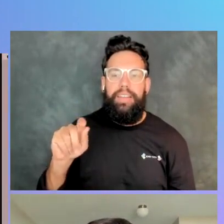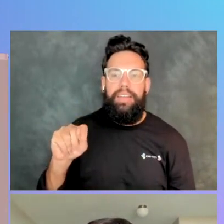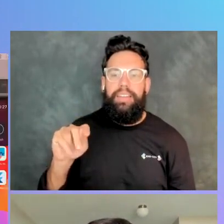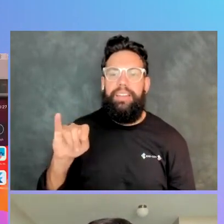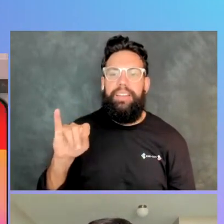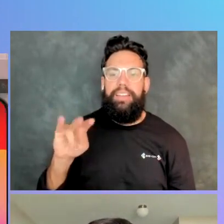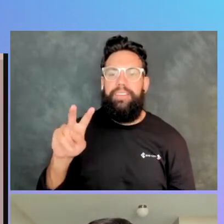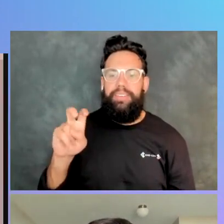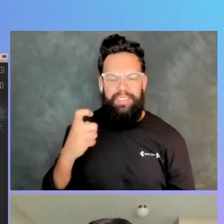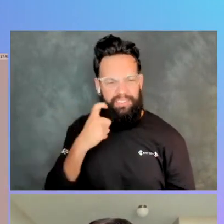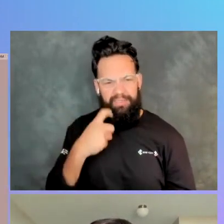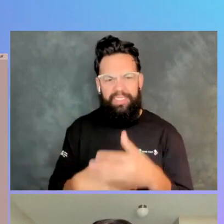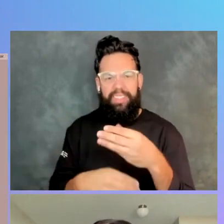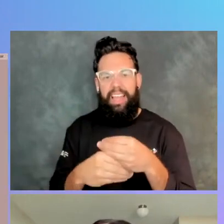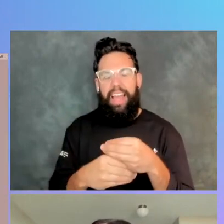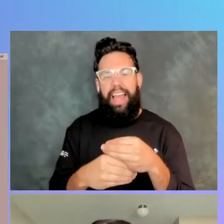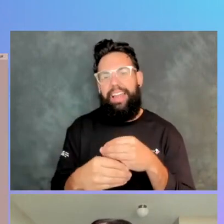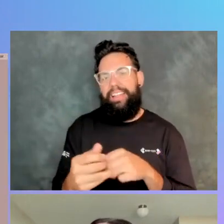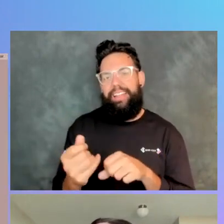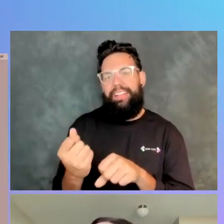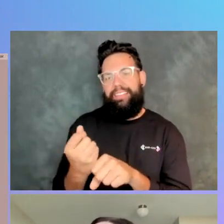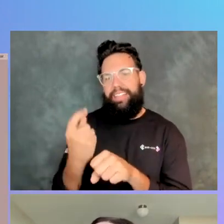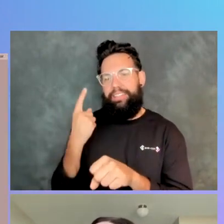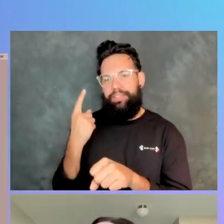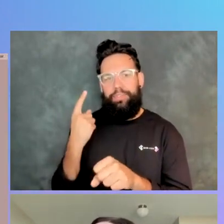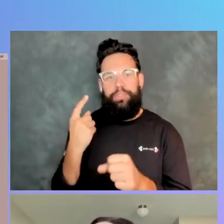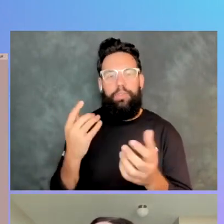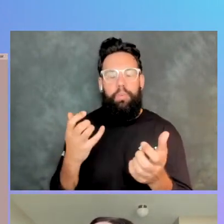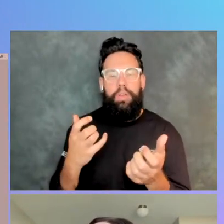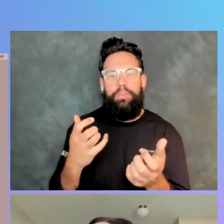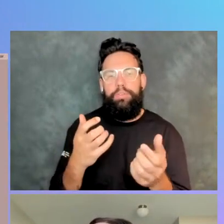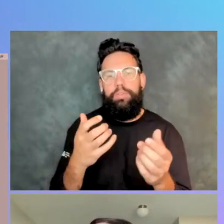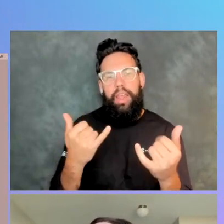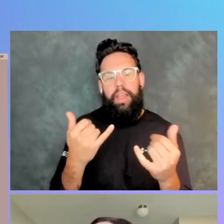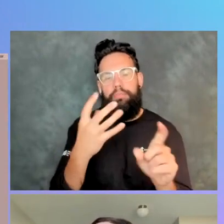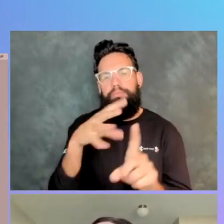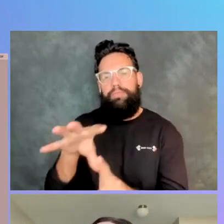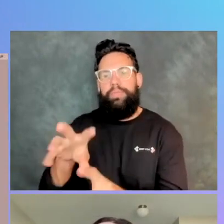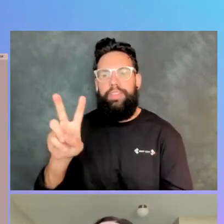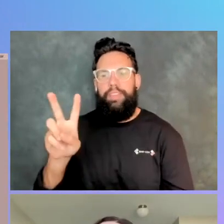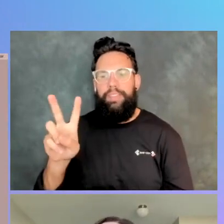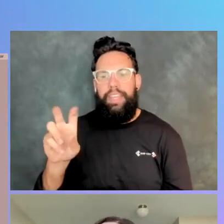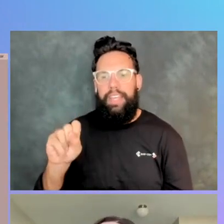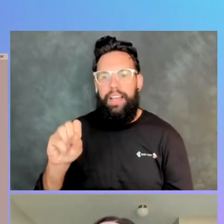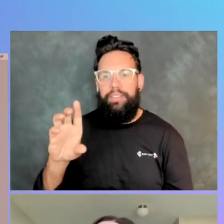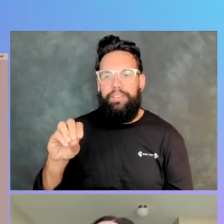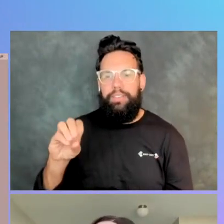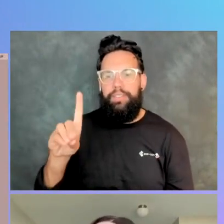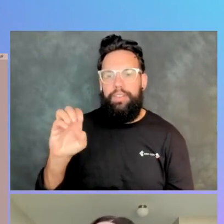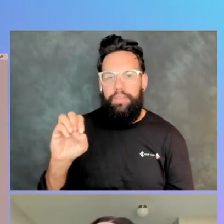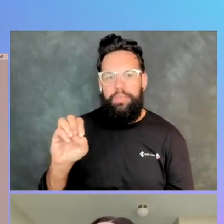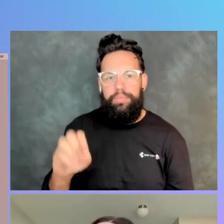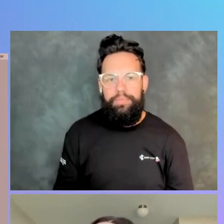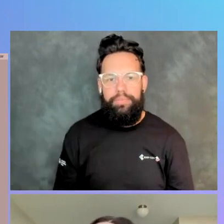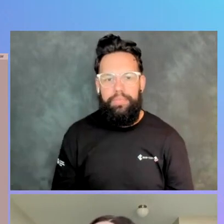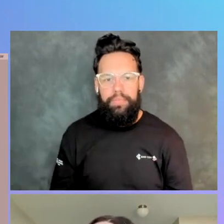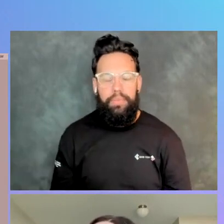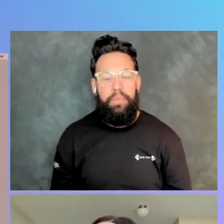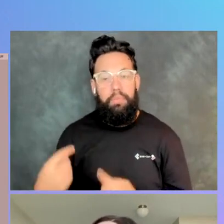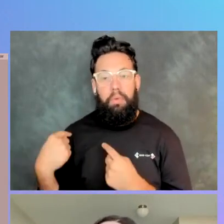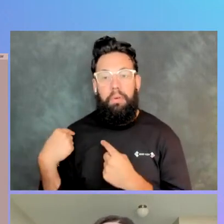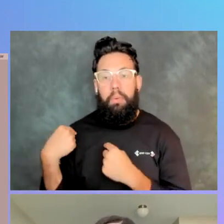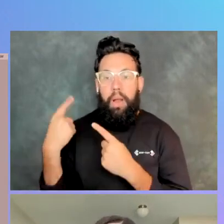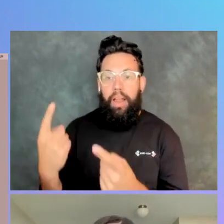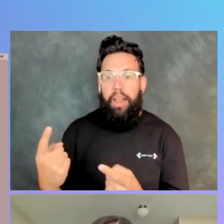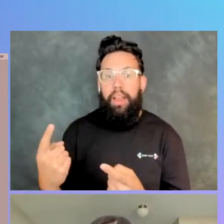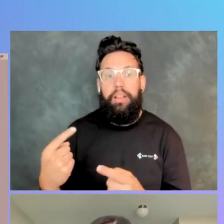over through a few screens here over to VS Code. So we've had for a while an Axe accessibility linter, and